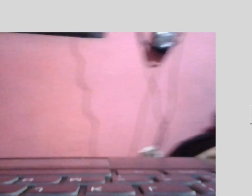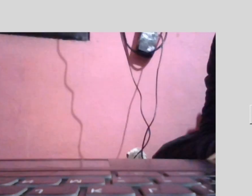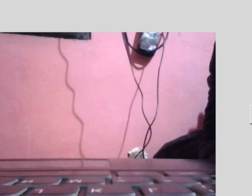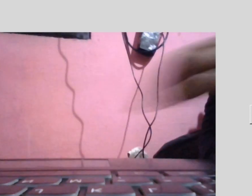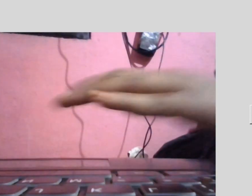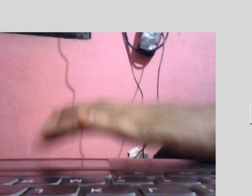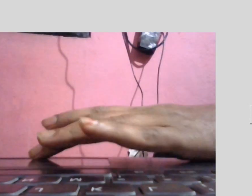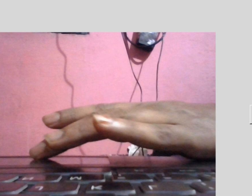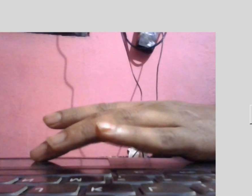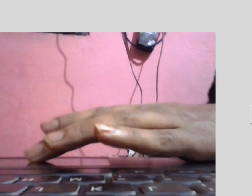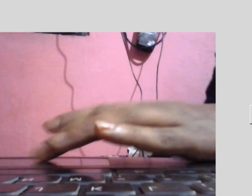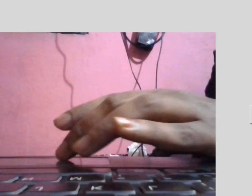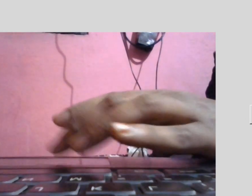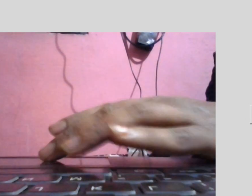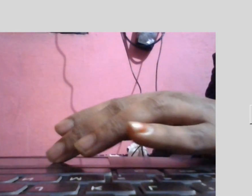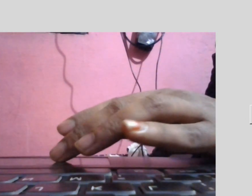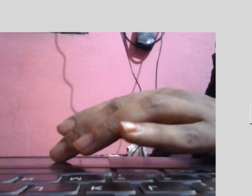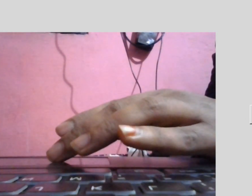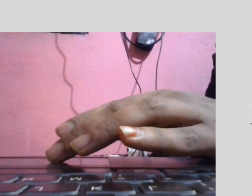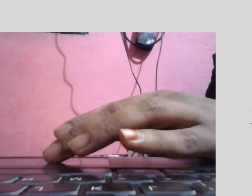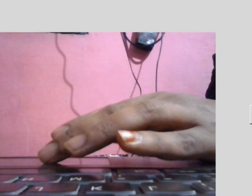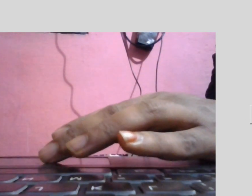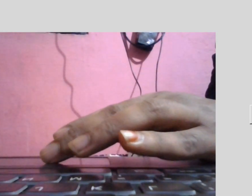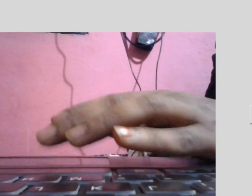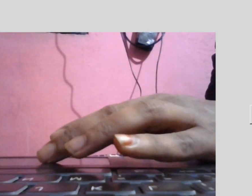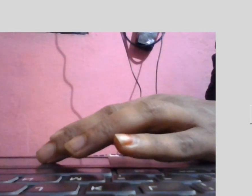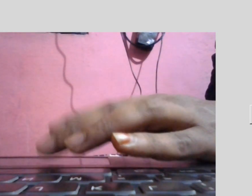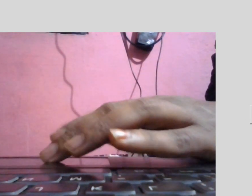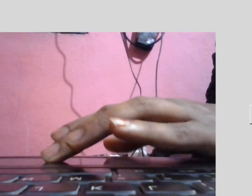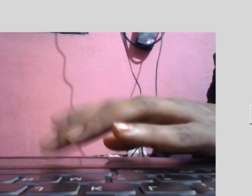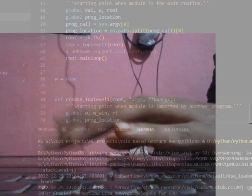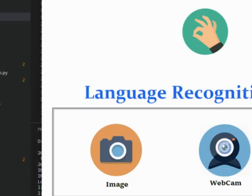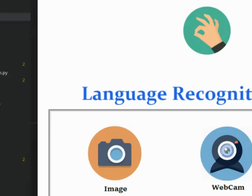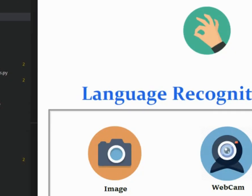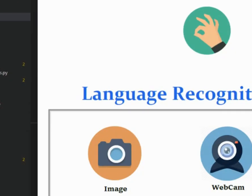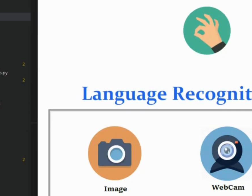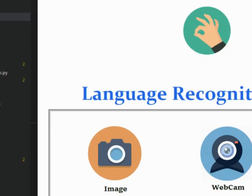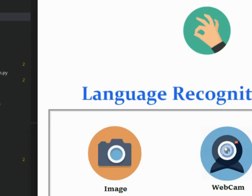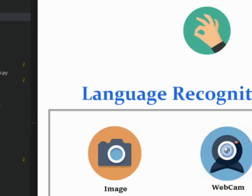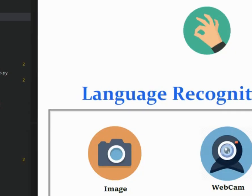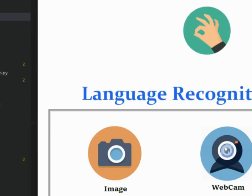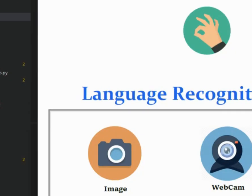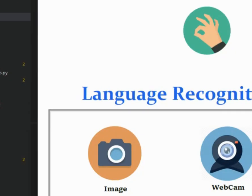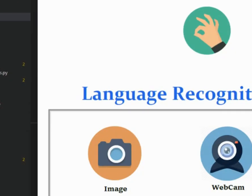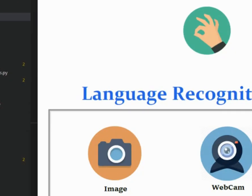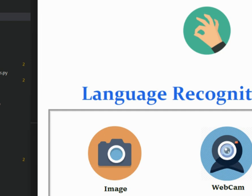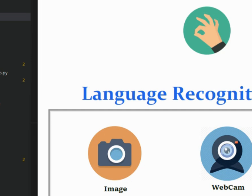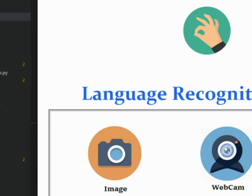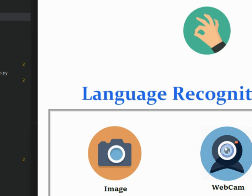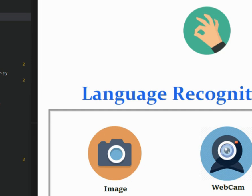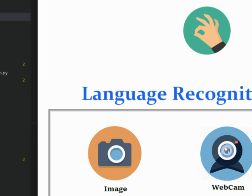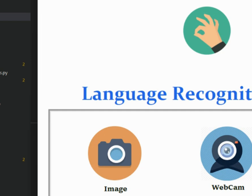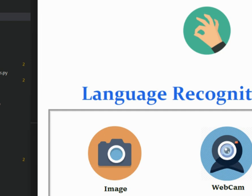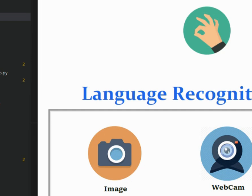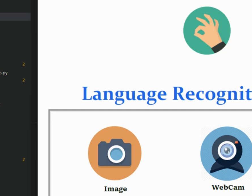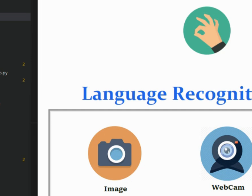types. Okay, this is the complete project. This project developed using Python programming language and Tkinter used to develop the graphical user interface. And